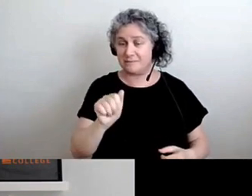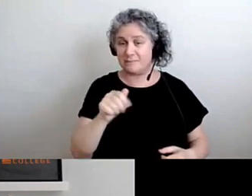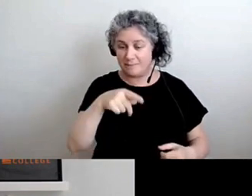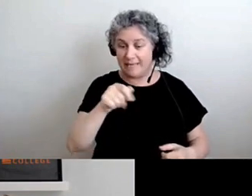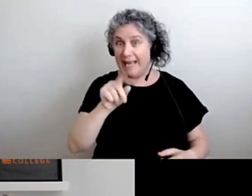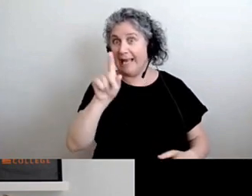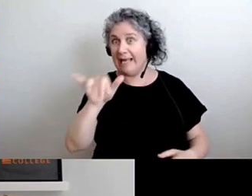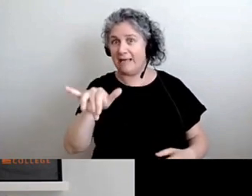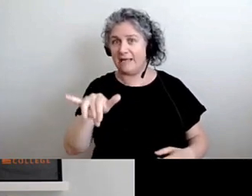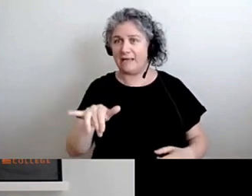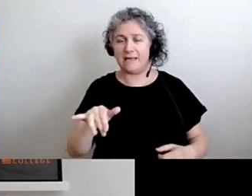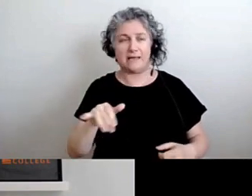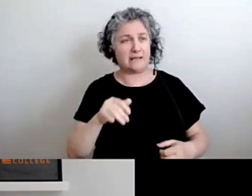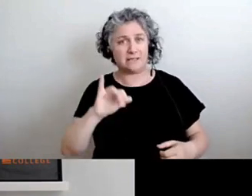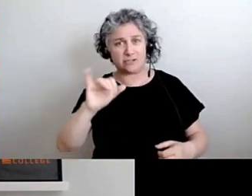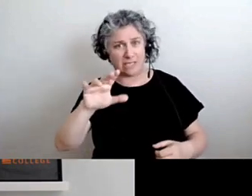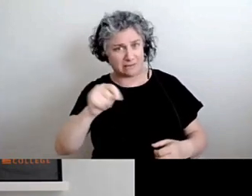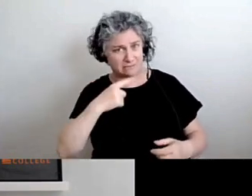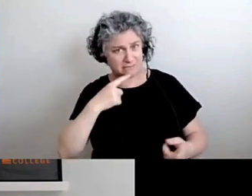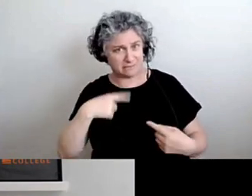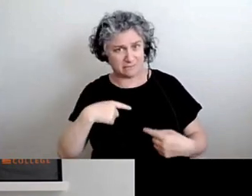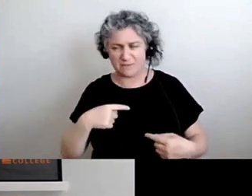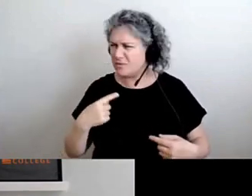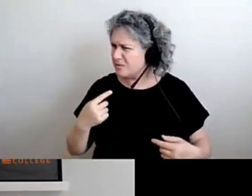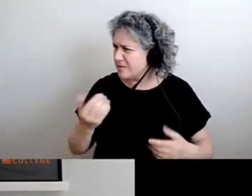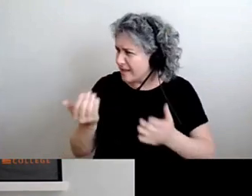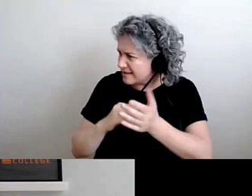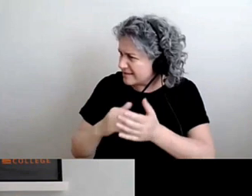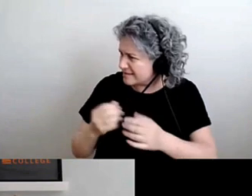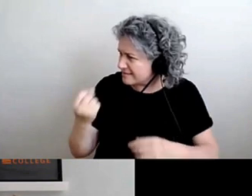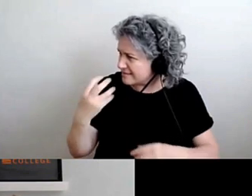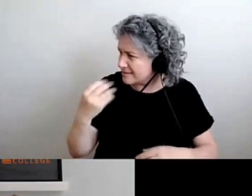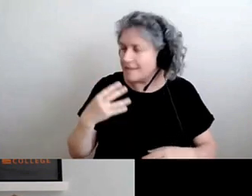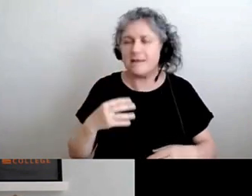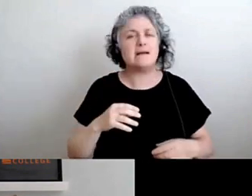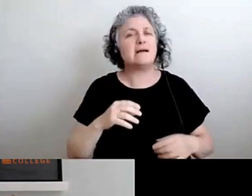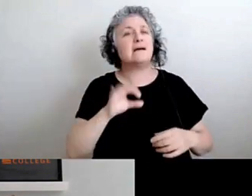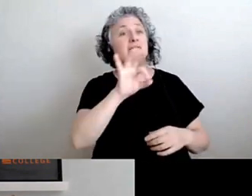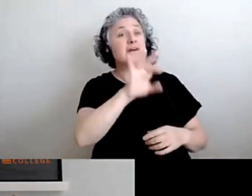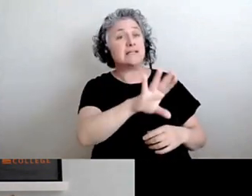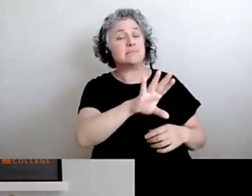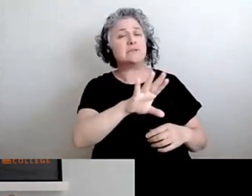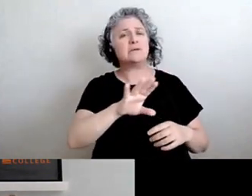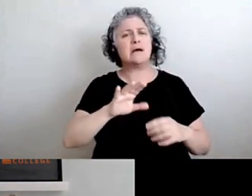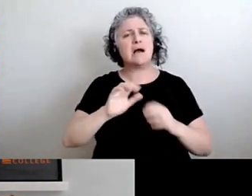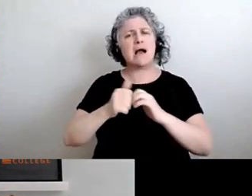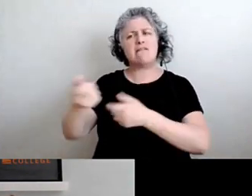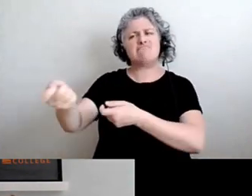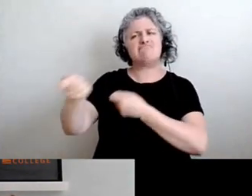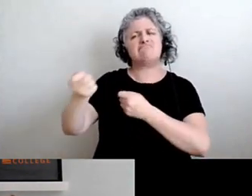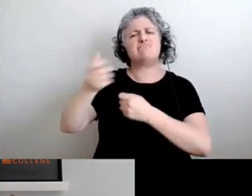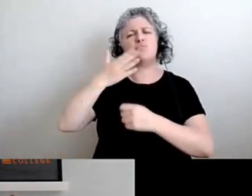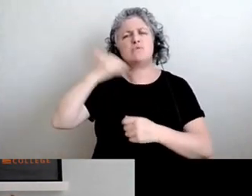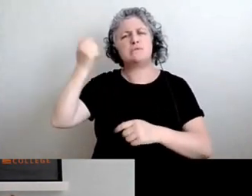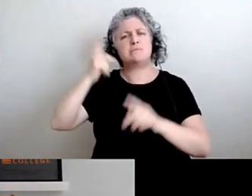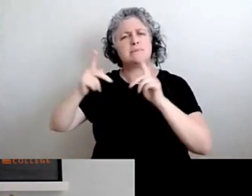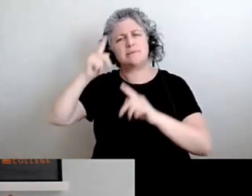What was it? What did it say? So the question is, aside from Facebook, any tips for attracting older people for basic tech support?